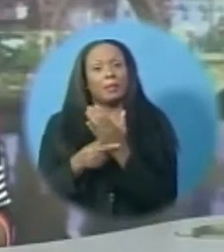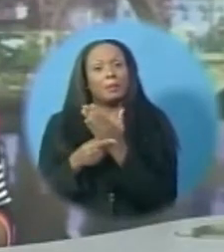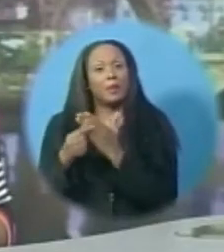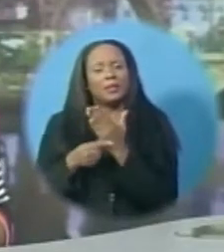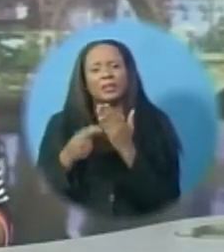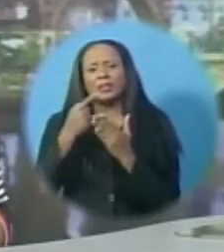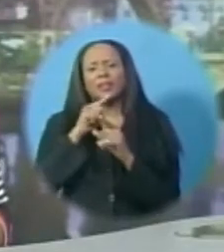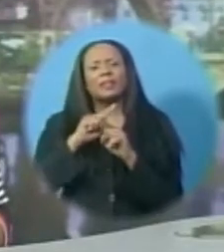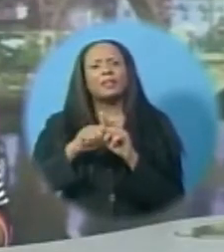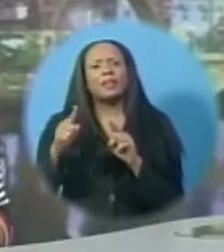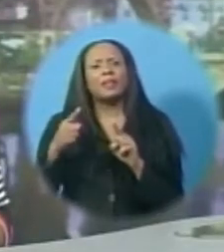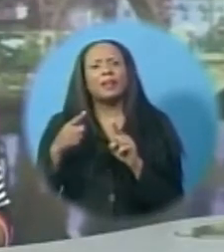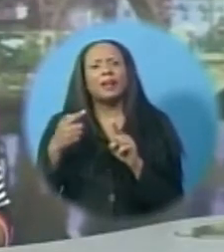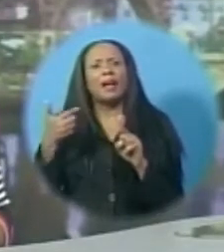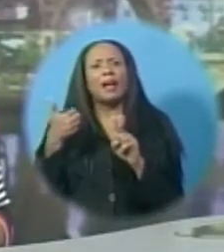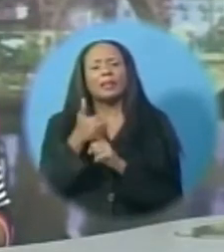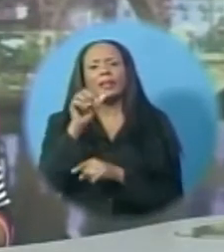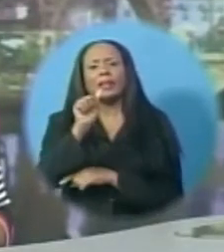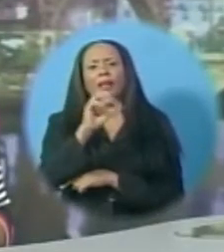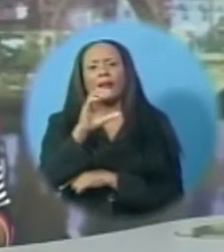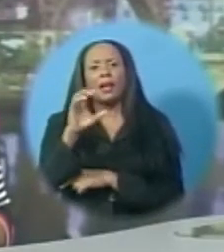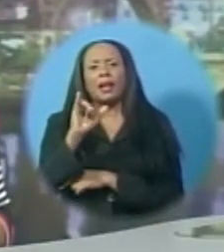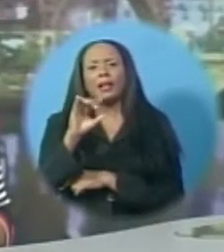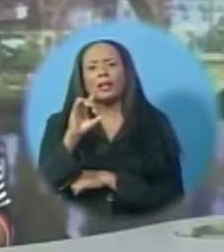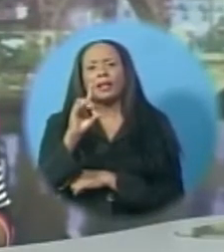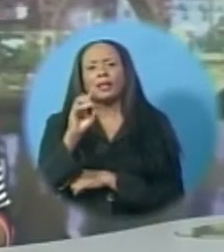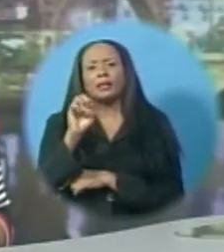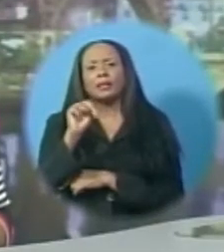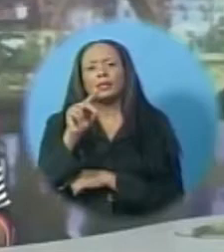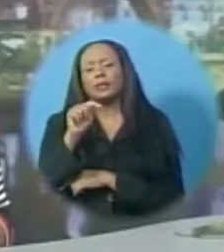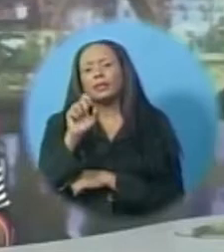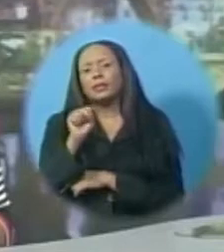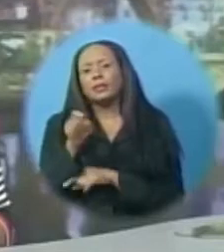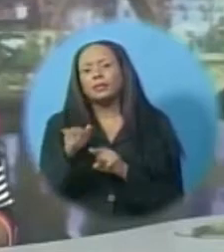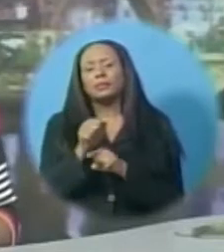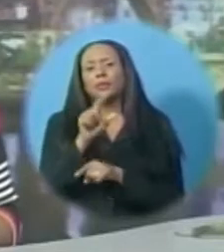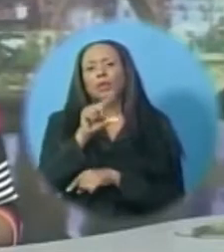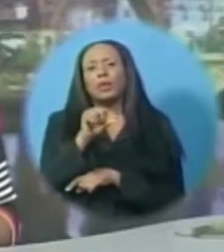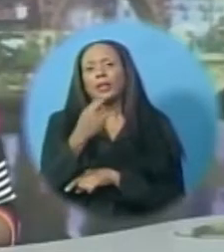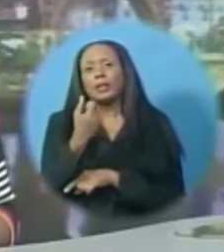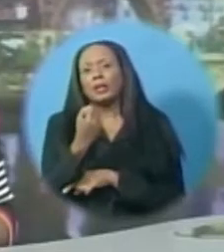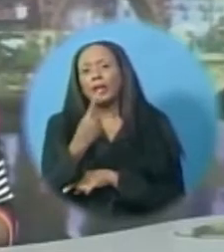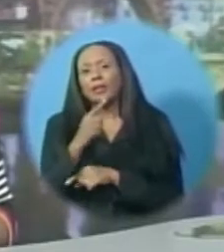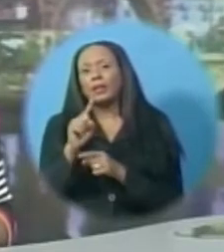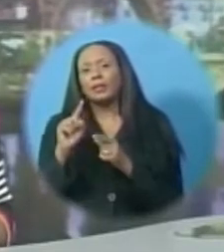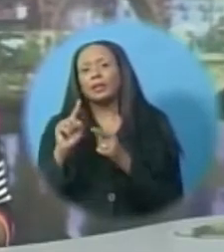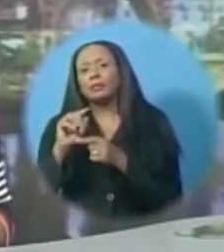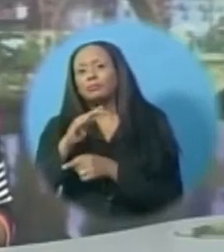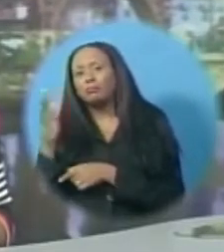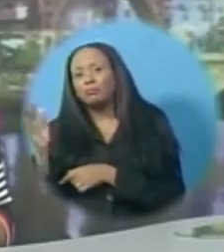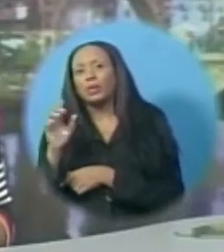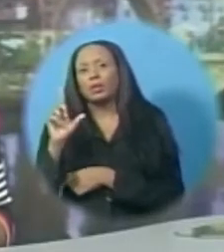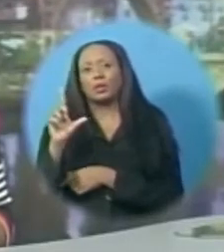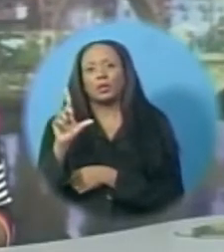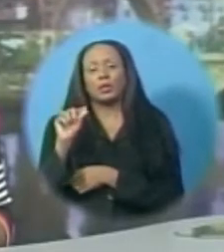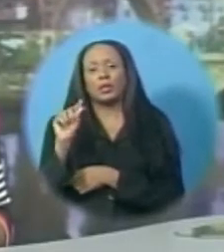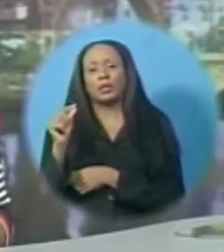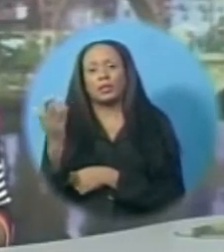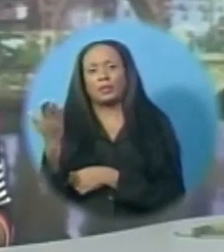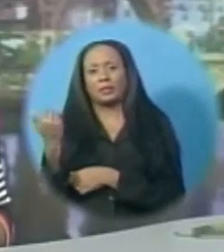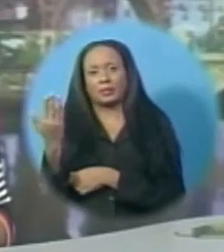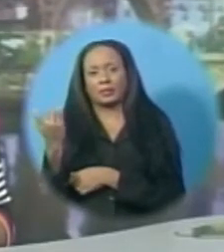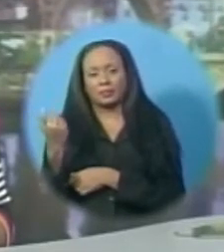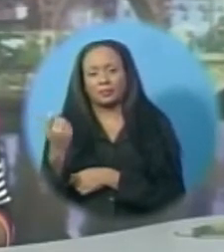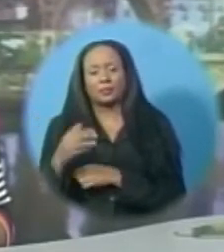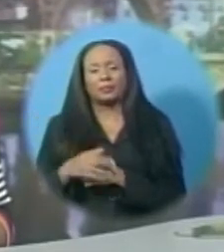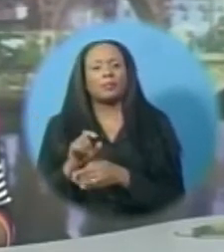accidents reported to the Labour Department between 2011 and 2015. Safety coordinator at the Confederation and editor